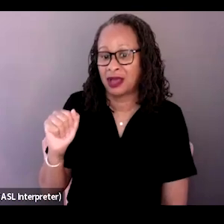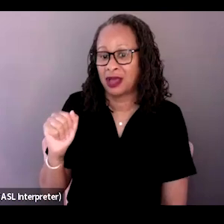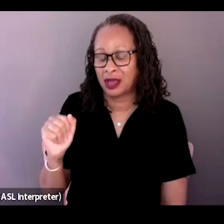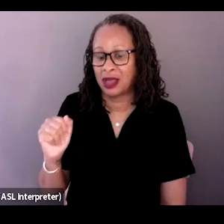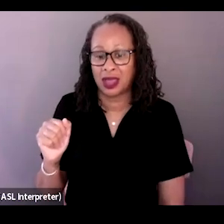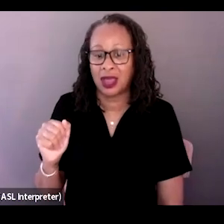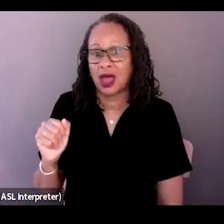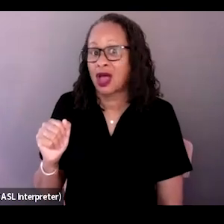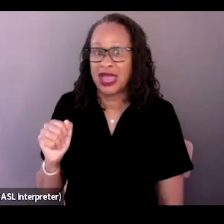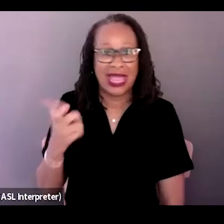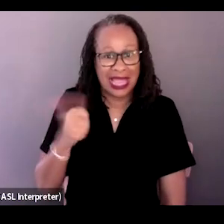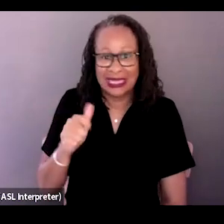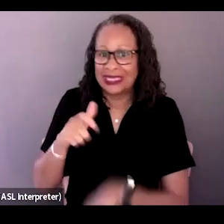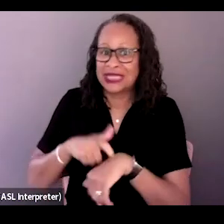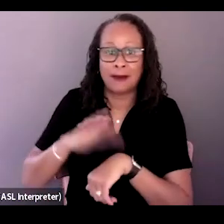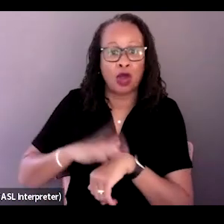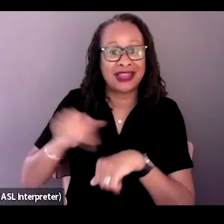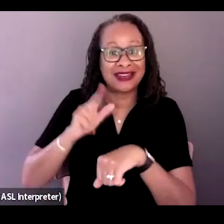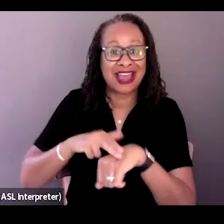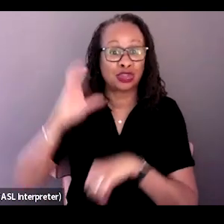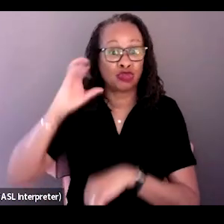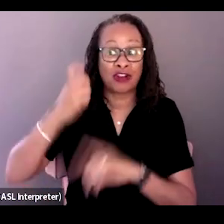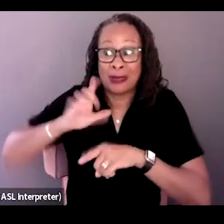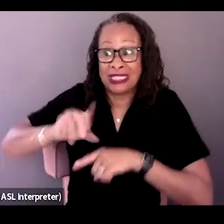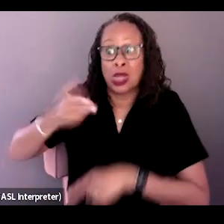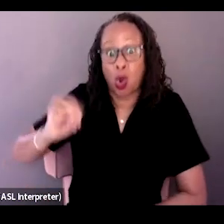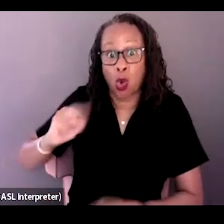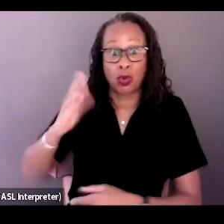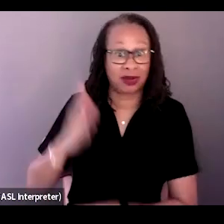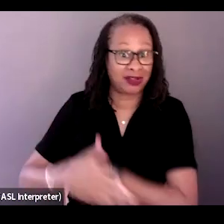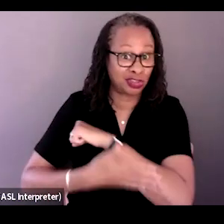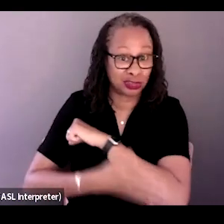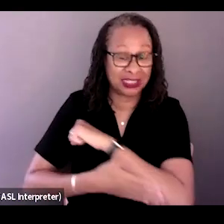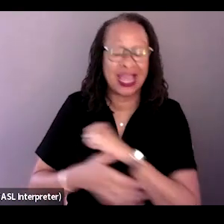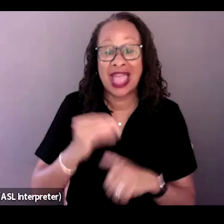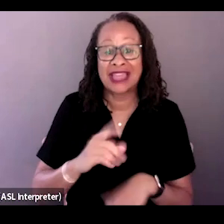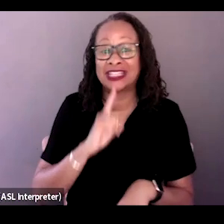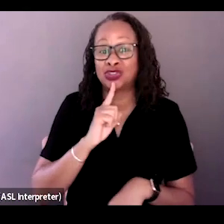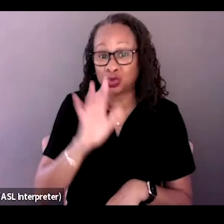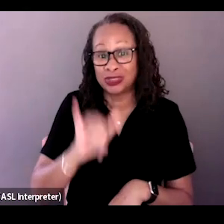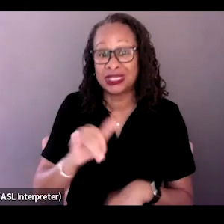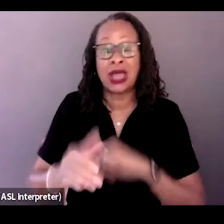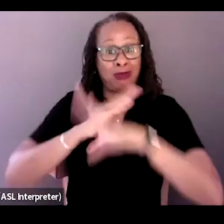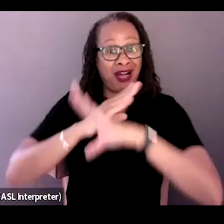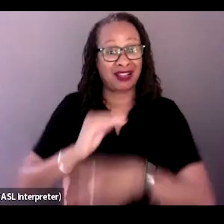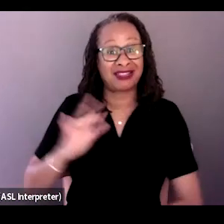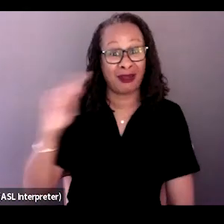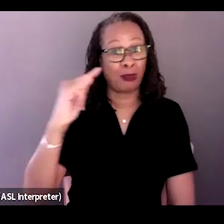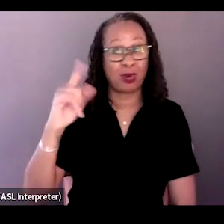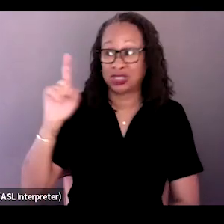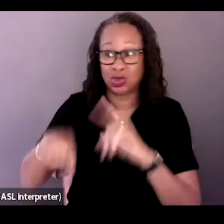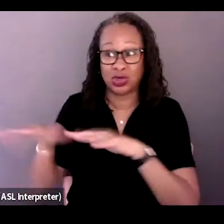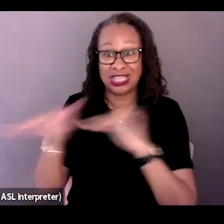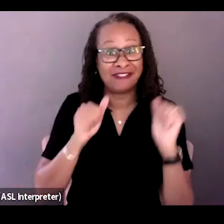national radio of his own sort of country. And they actually blocked the airport. They blocked the airport, so he couldn't